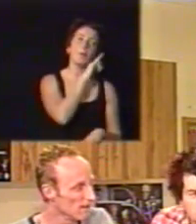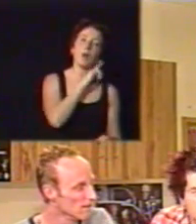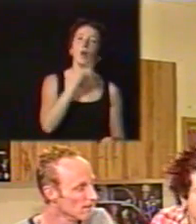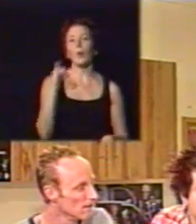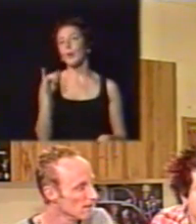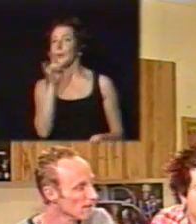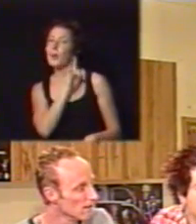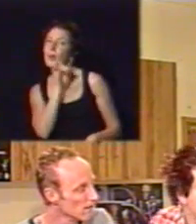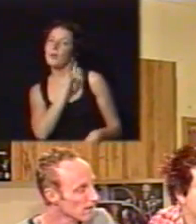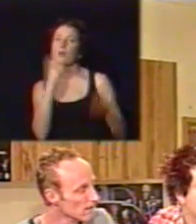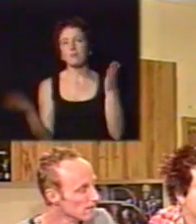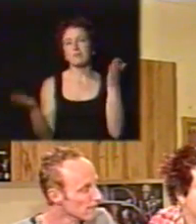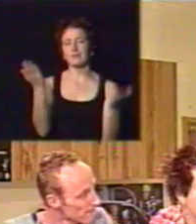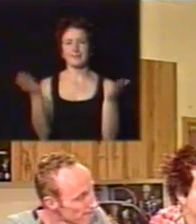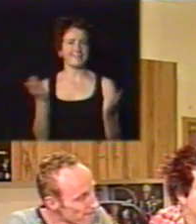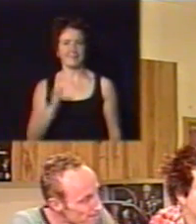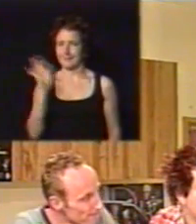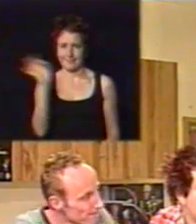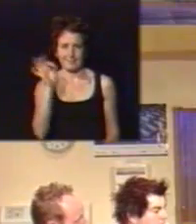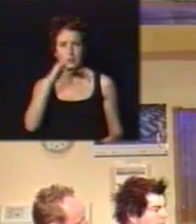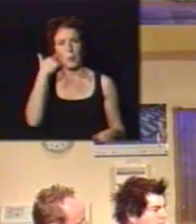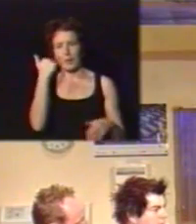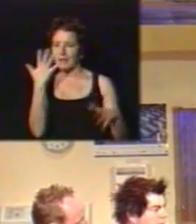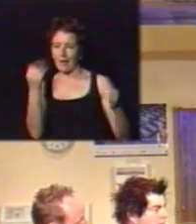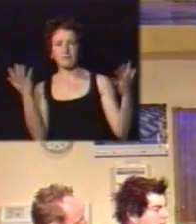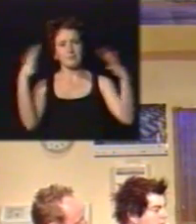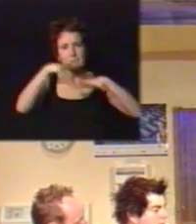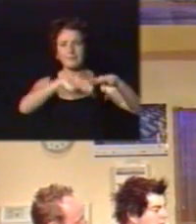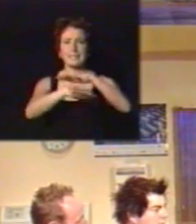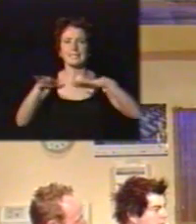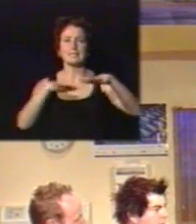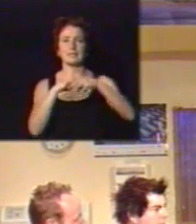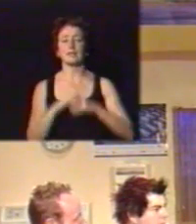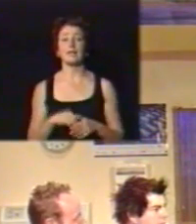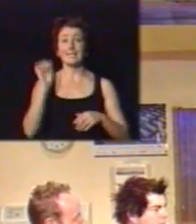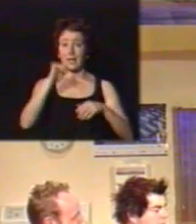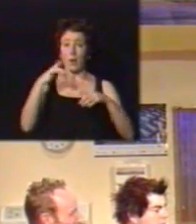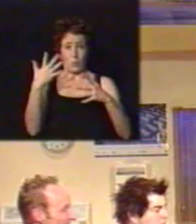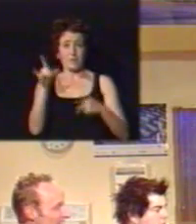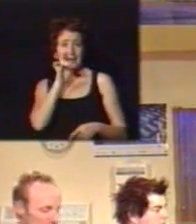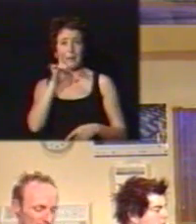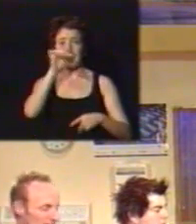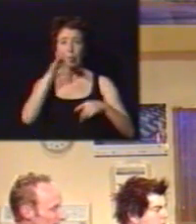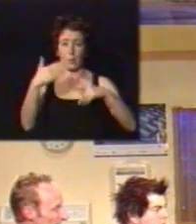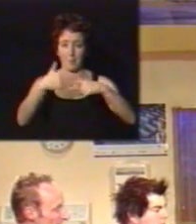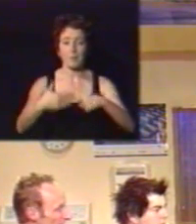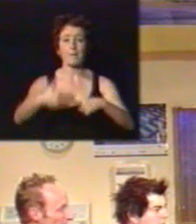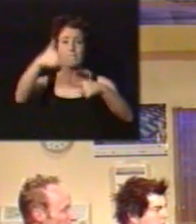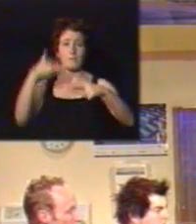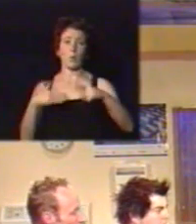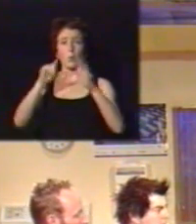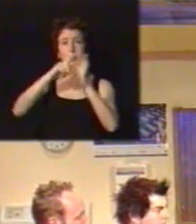thing, really, don't you? What gets me is what happened to these people prior to the medical establishment interfering with what is a